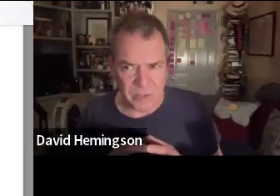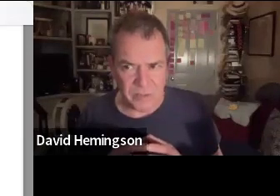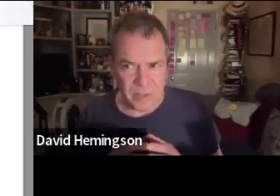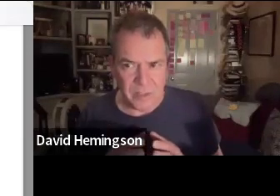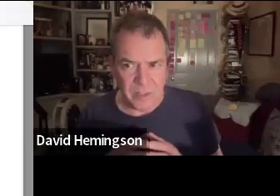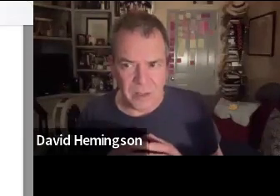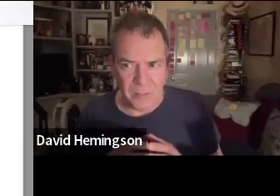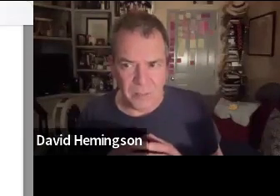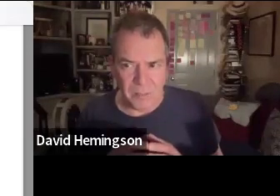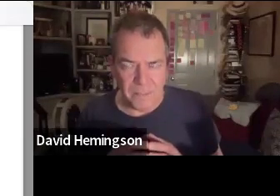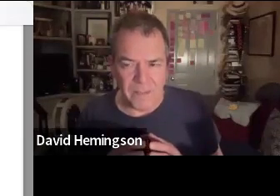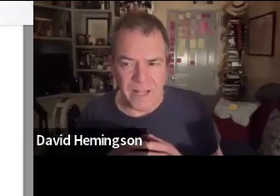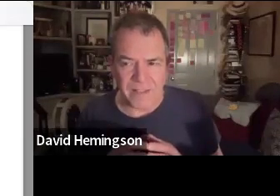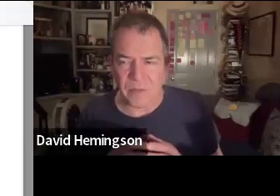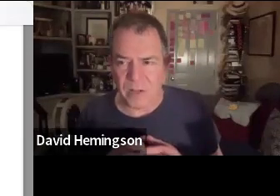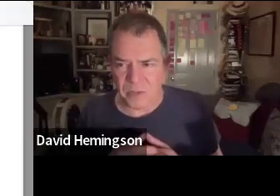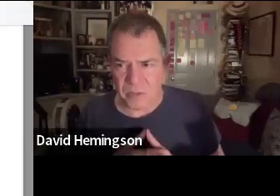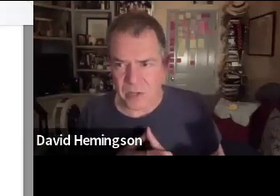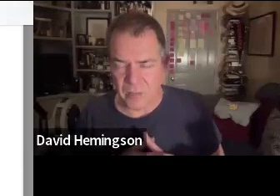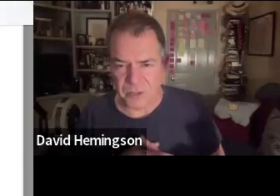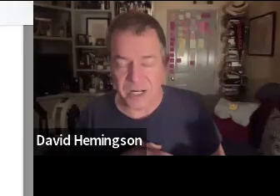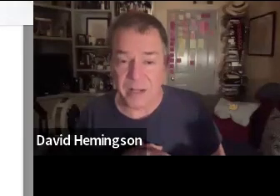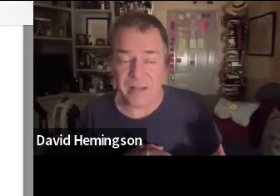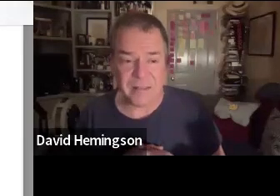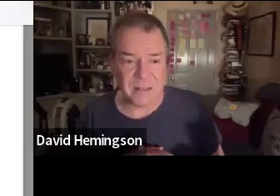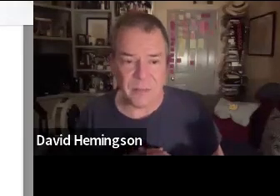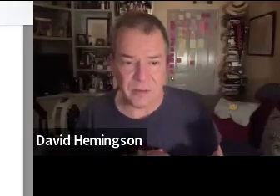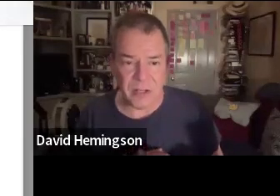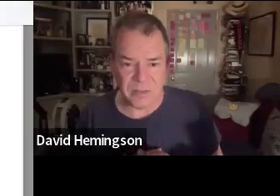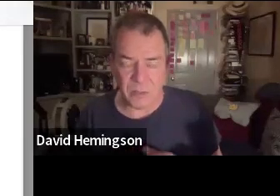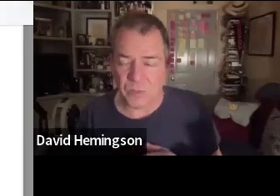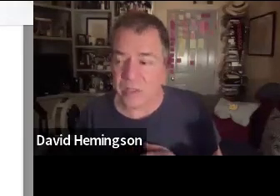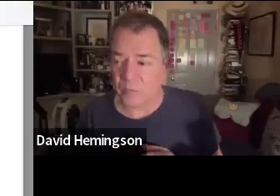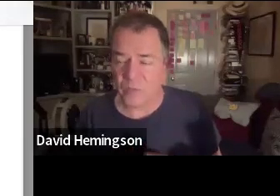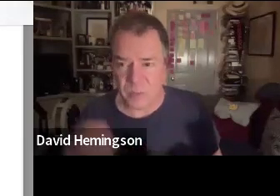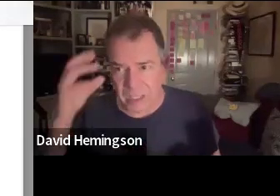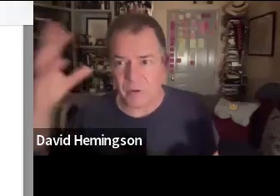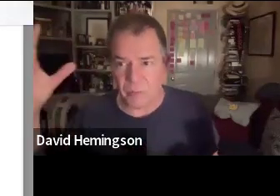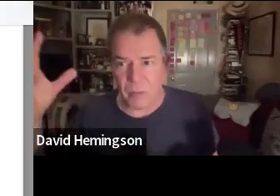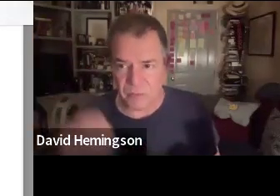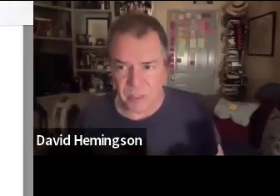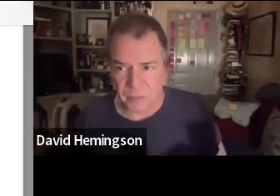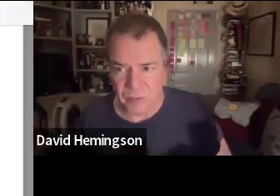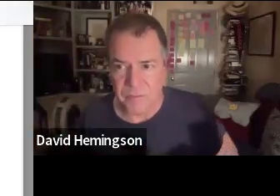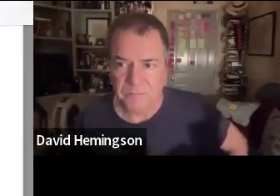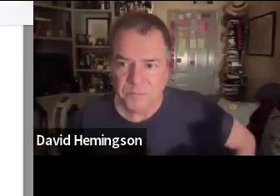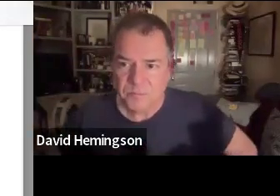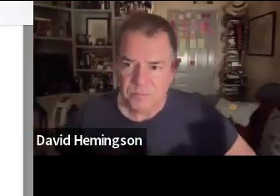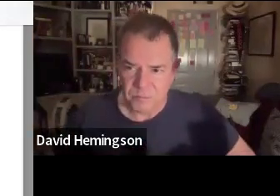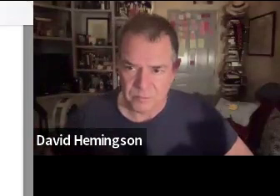point, you know. And that's sort of what I was trying to accomplish. And I honestly stumbled across it, and was one of the light bulb moments for me in the